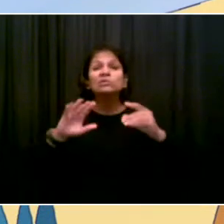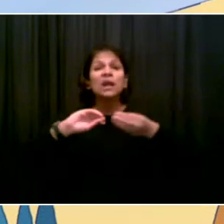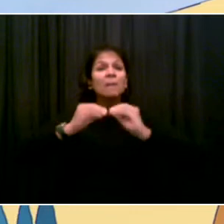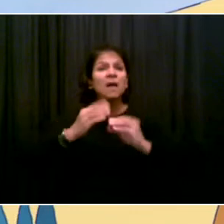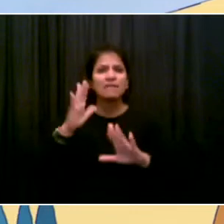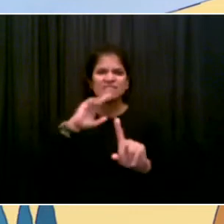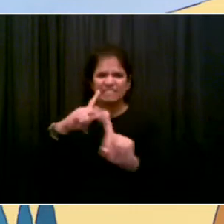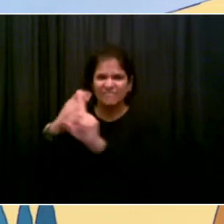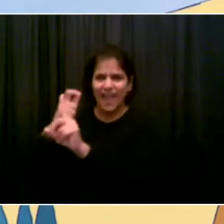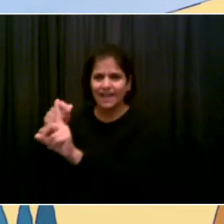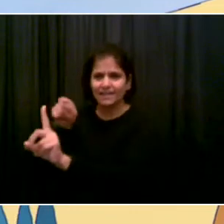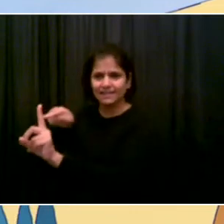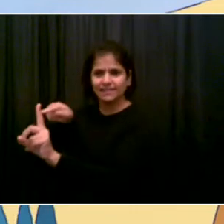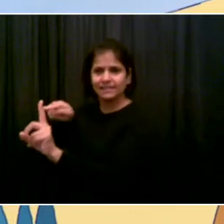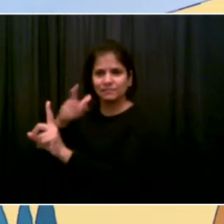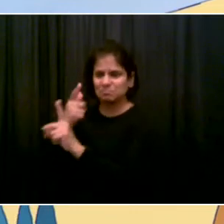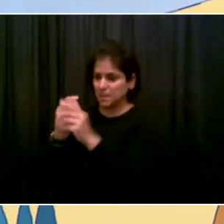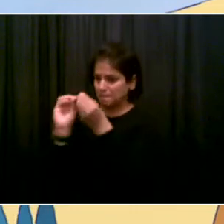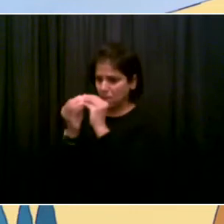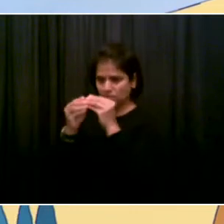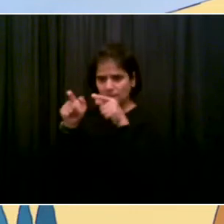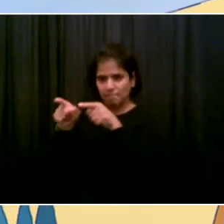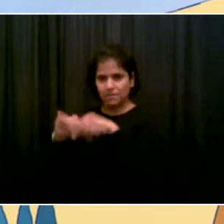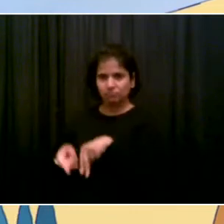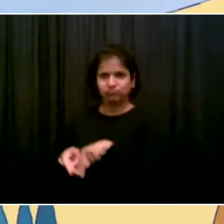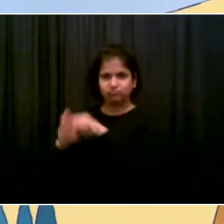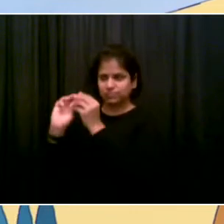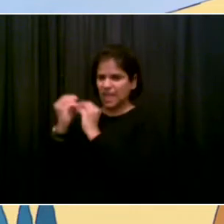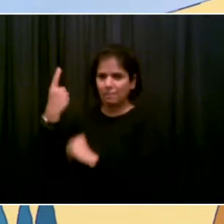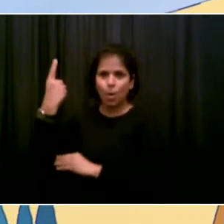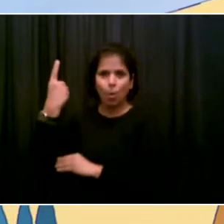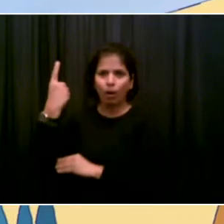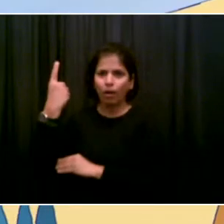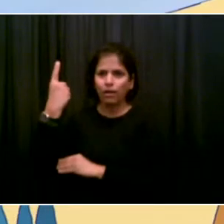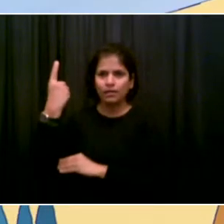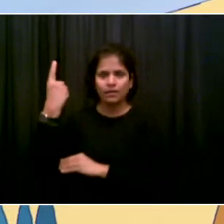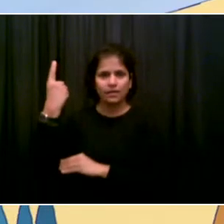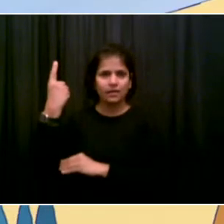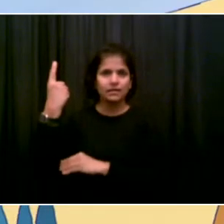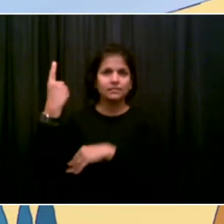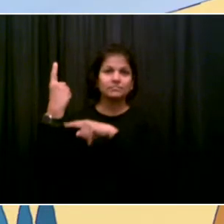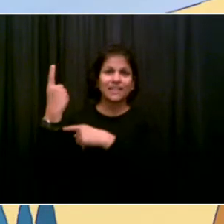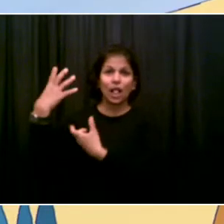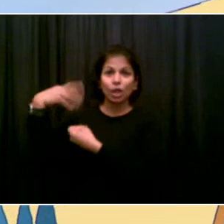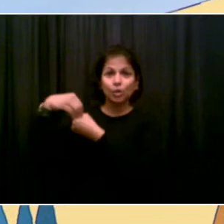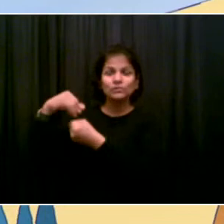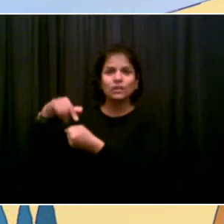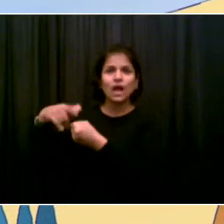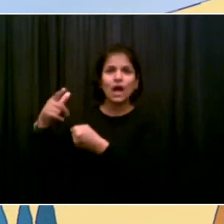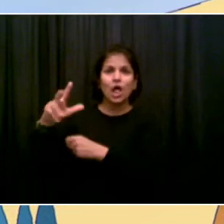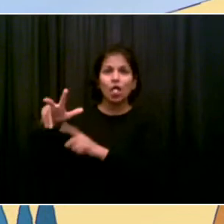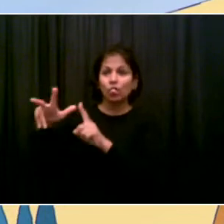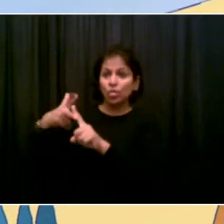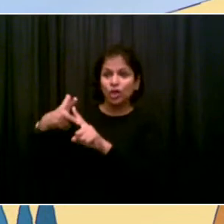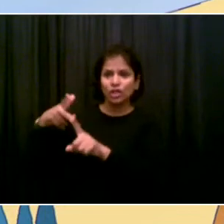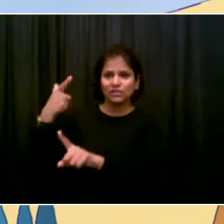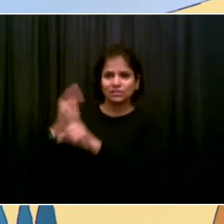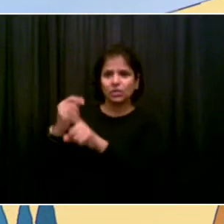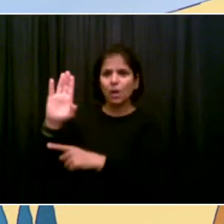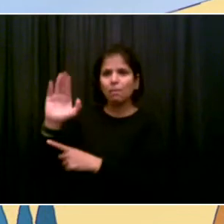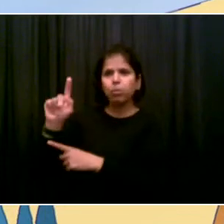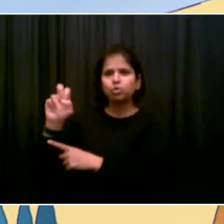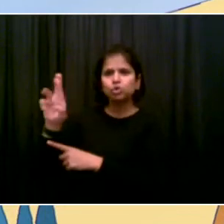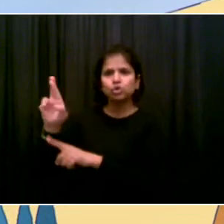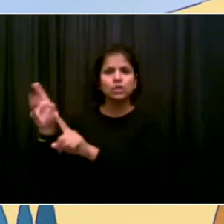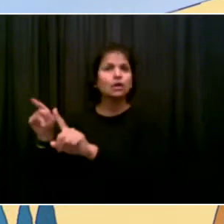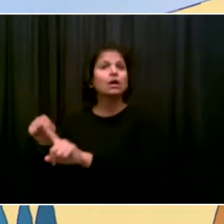number one metric, and that includes the number of folks who've gotten the booster. And then number two, hospitalization rate. Those are the two things